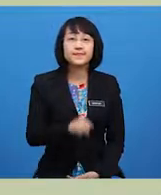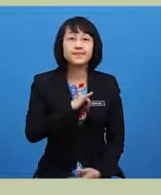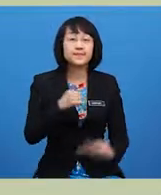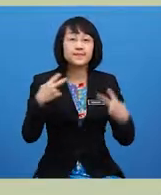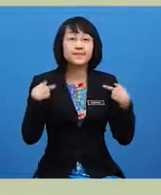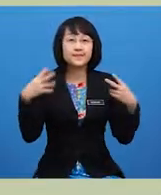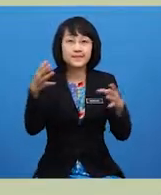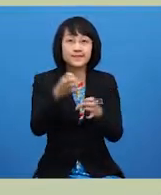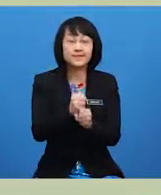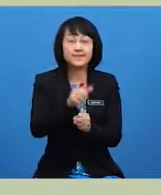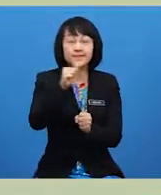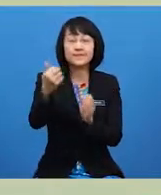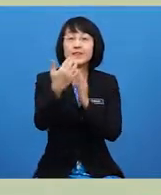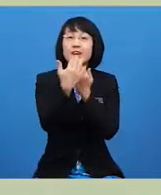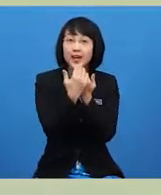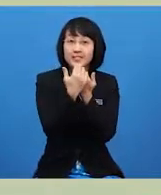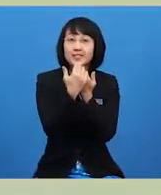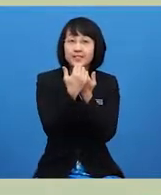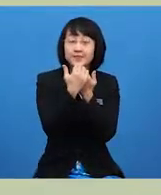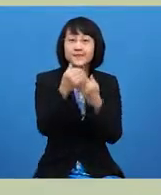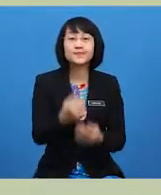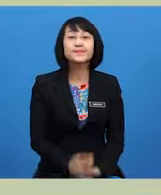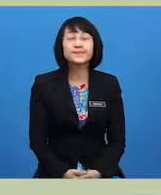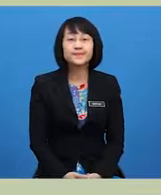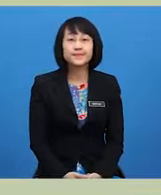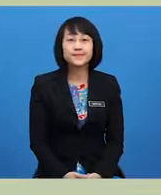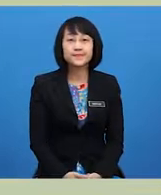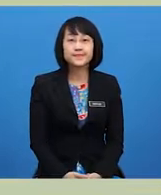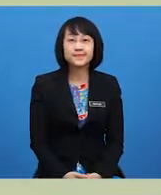I've got a sandwich.